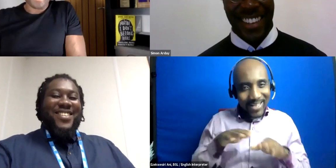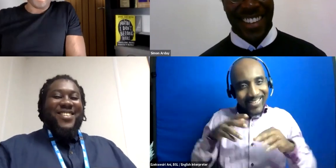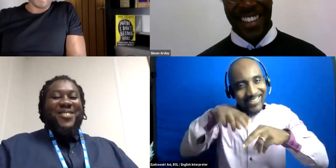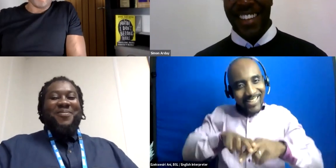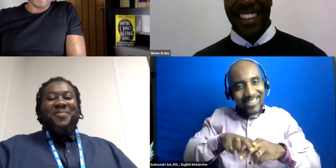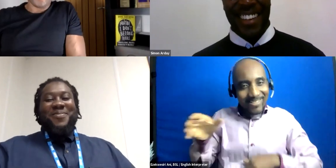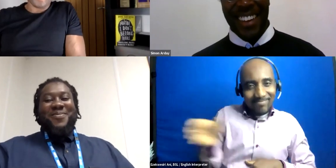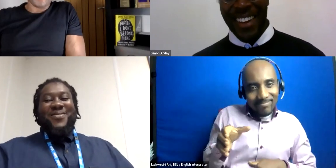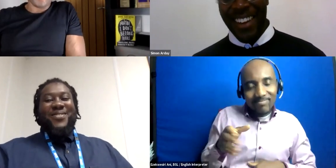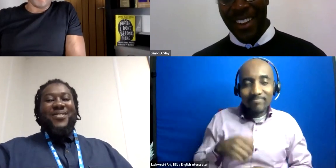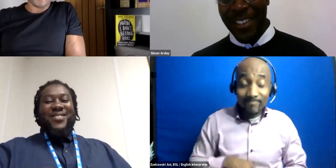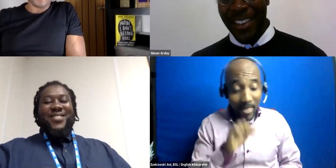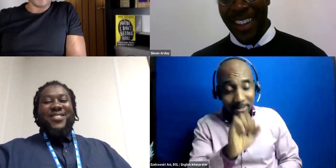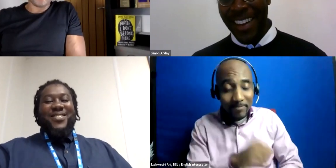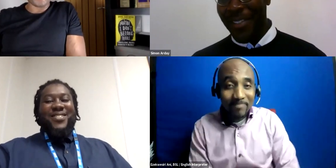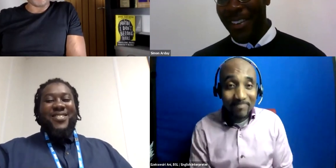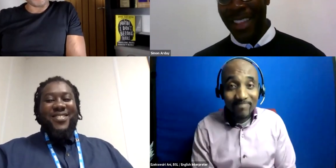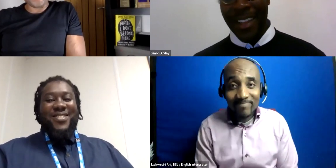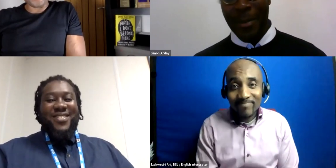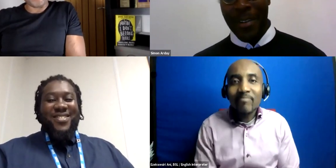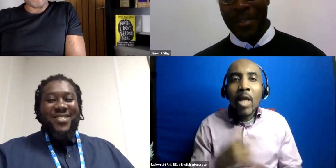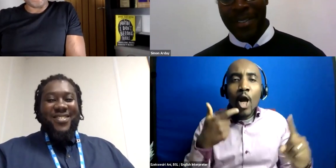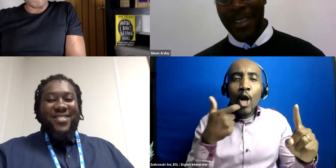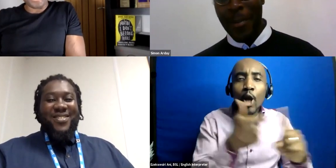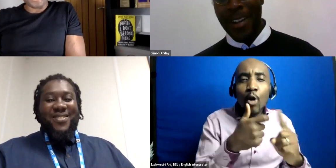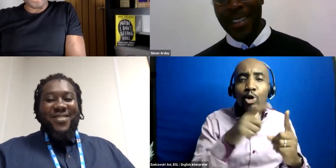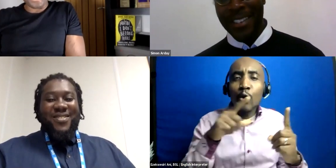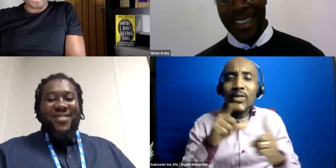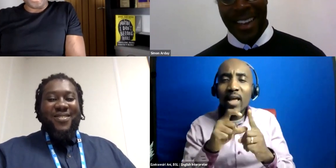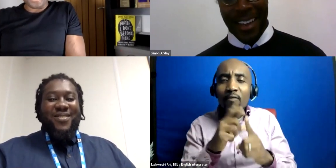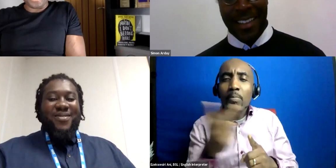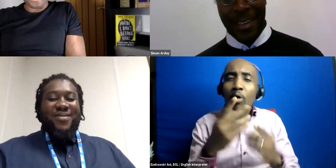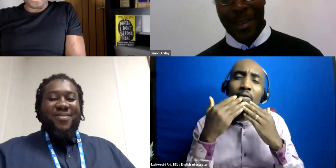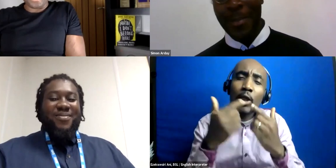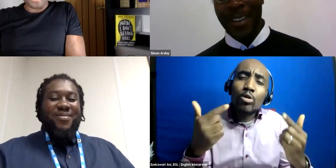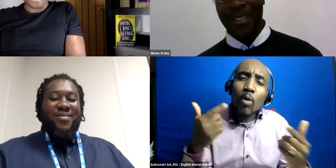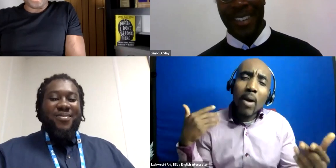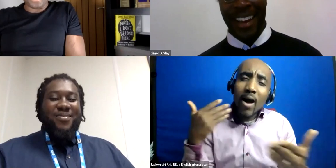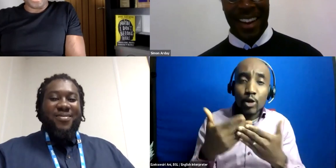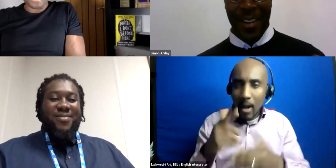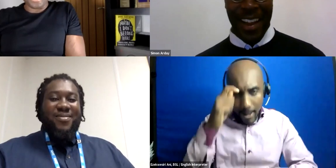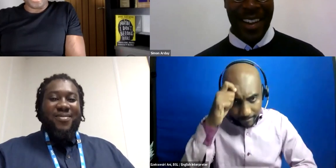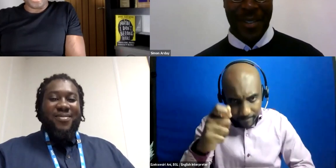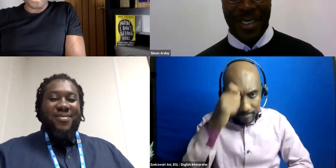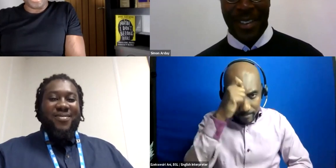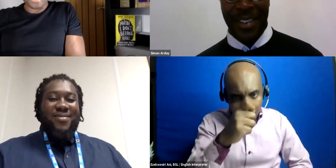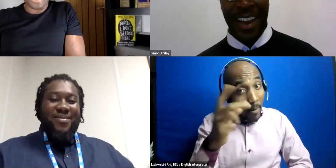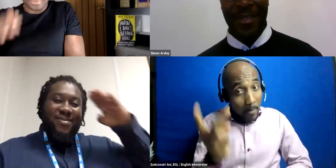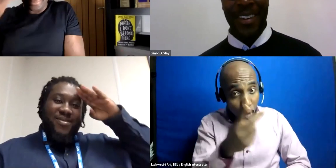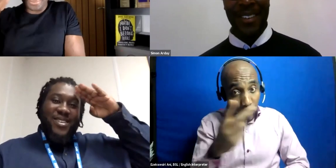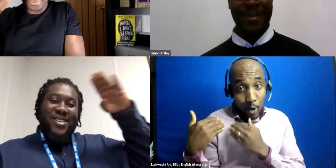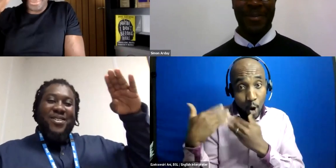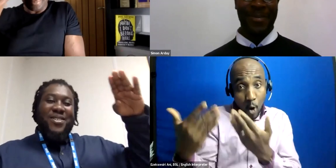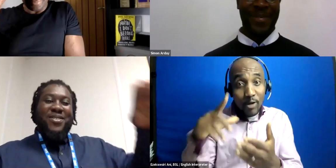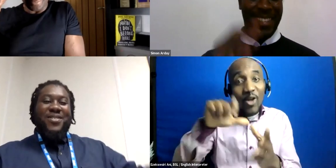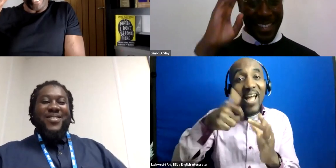Yeah. Kojo and David, thank you both so much, and I salute you both, and I'll hand over to